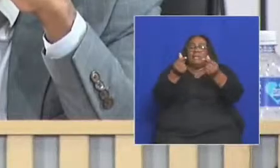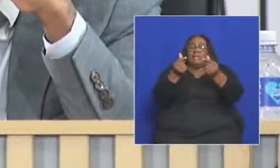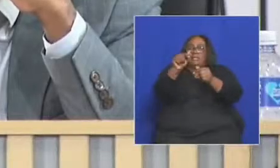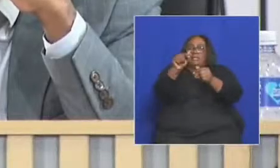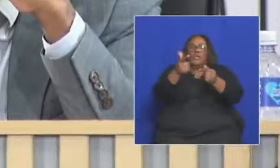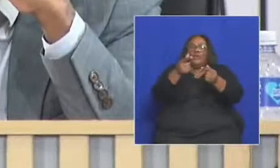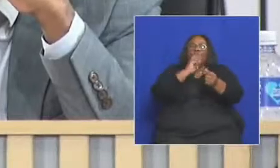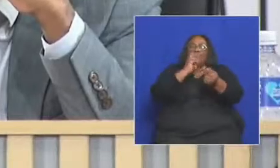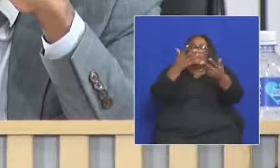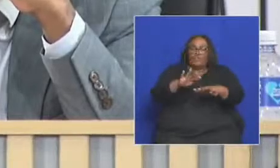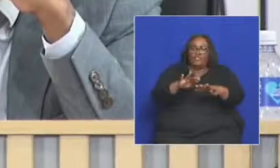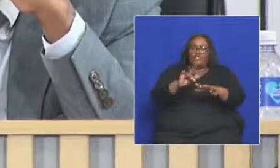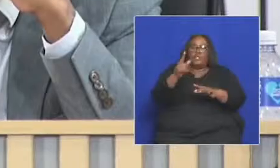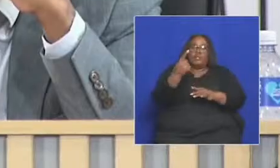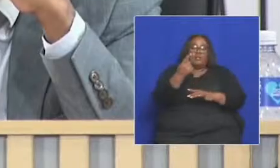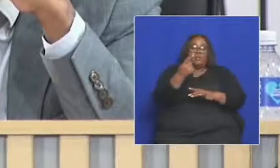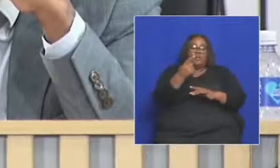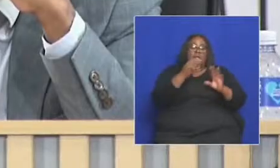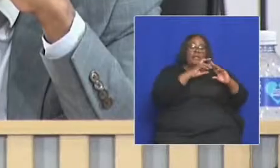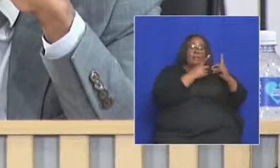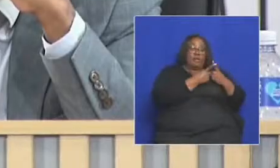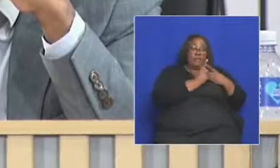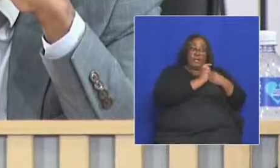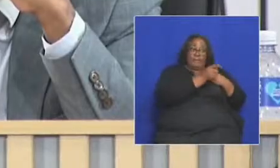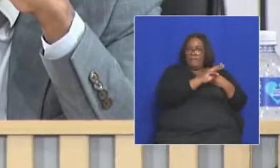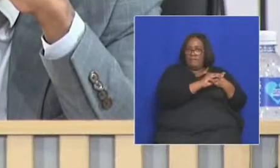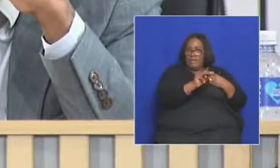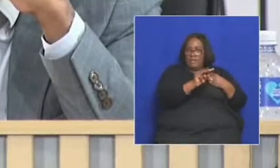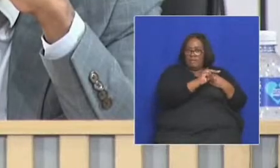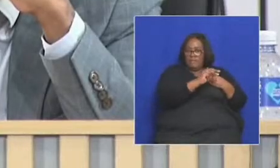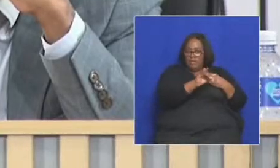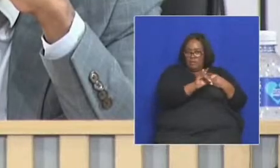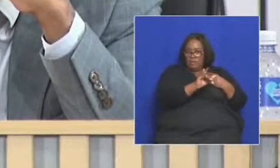2.5 million by the Department of Health.